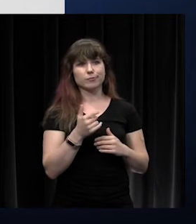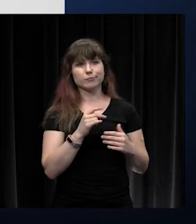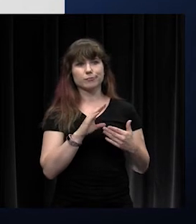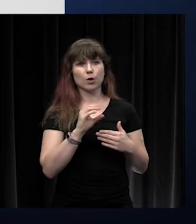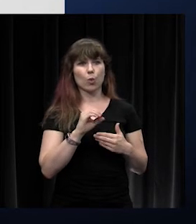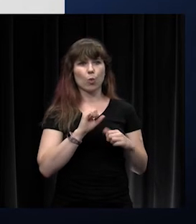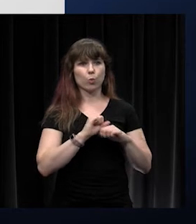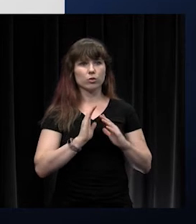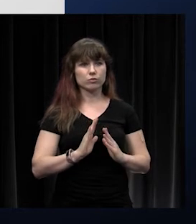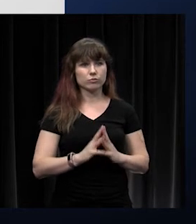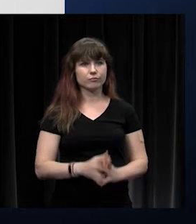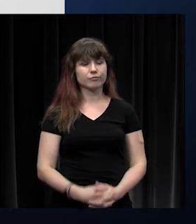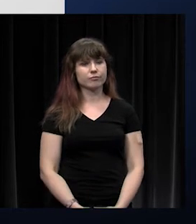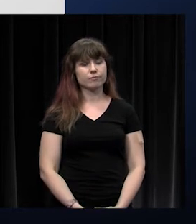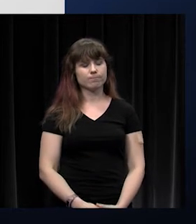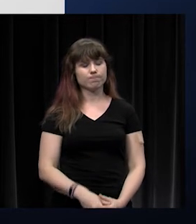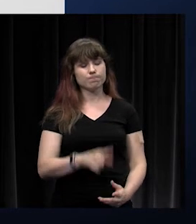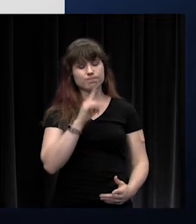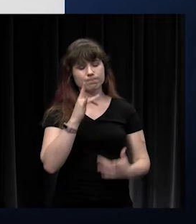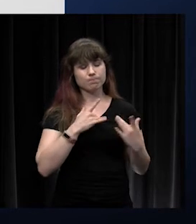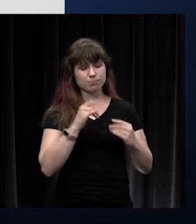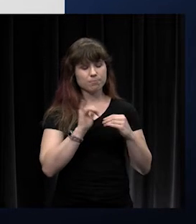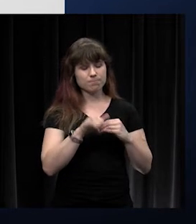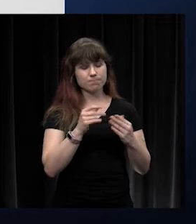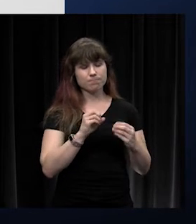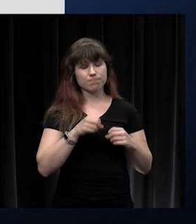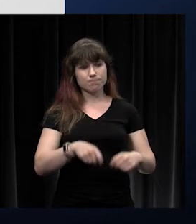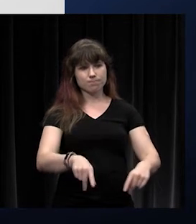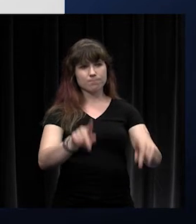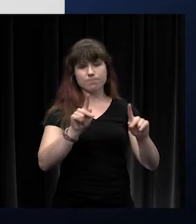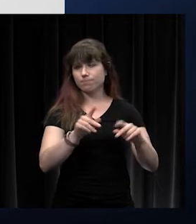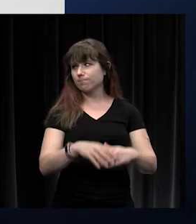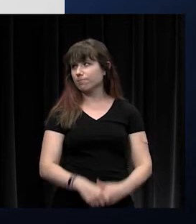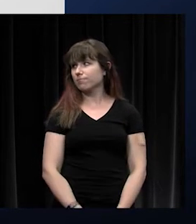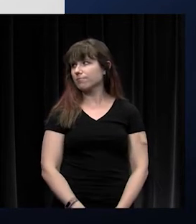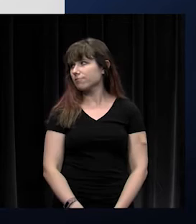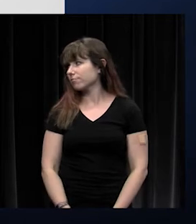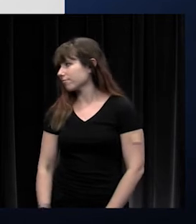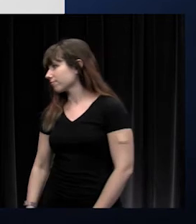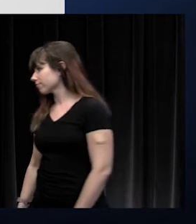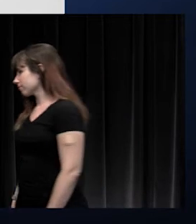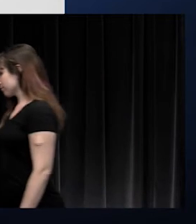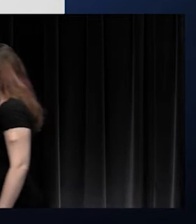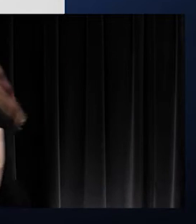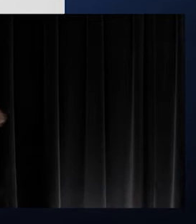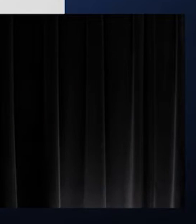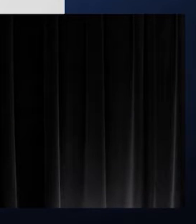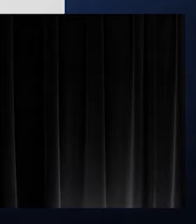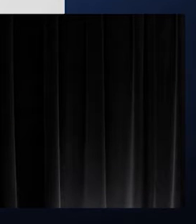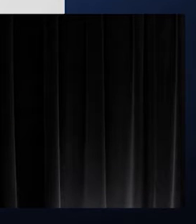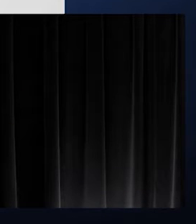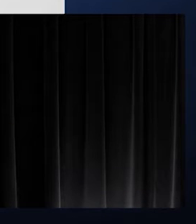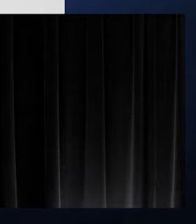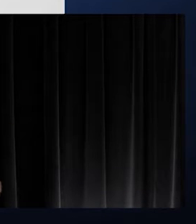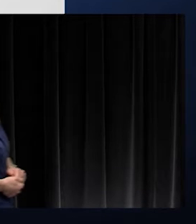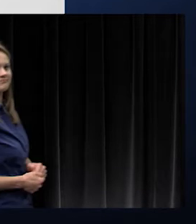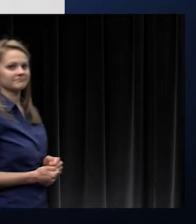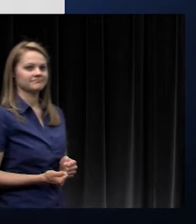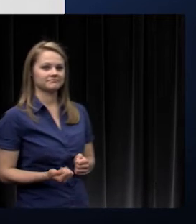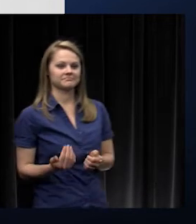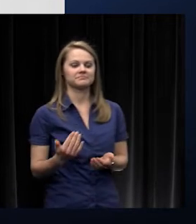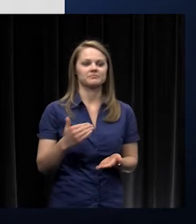important, and we're excited for that opportunity. And our new educator induction program is called Great Beginnings. Again, helping to get us ready